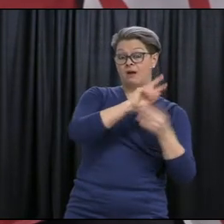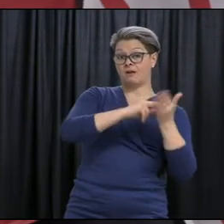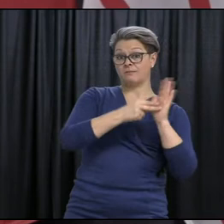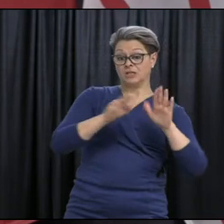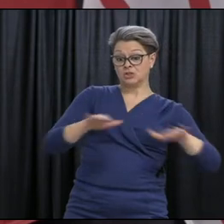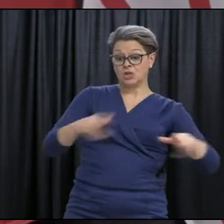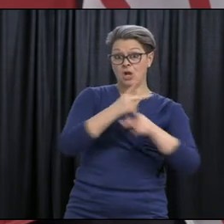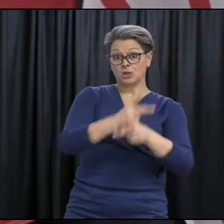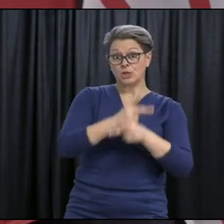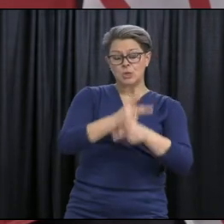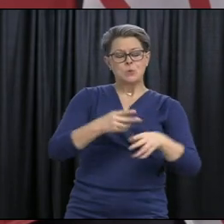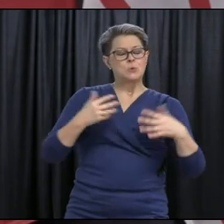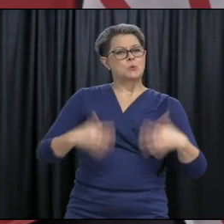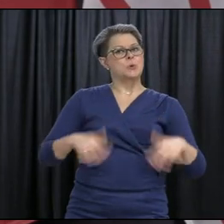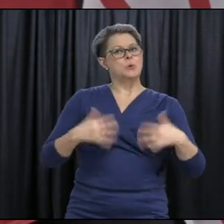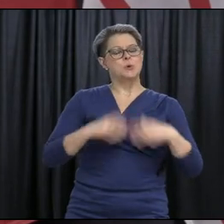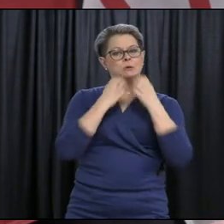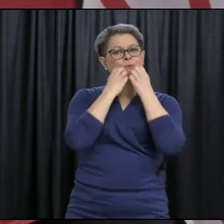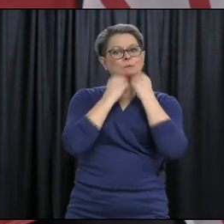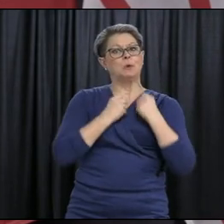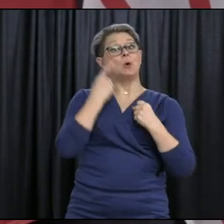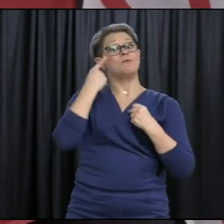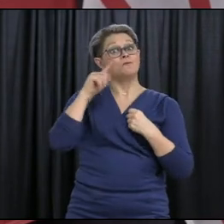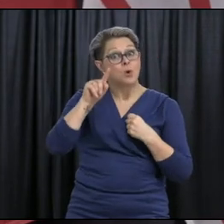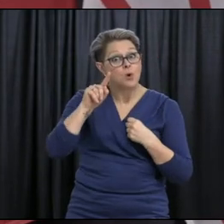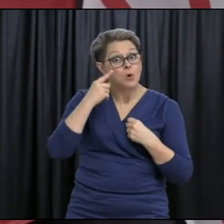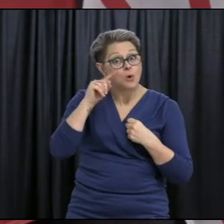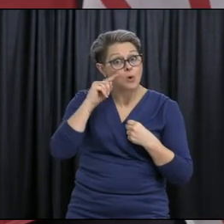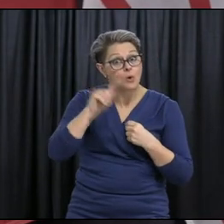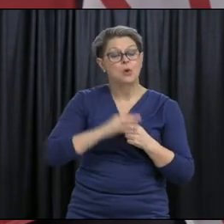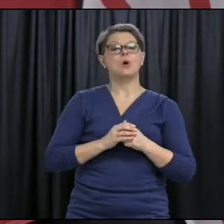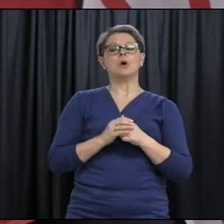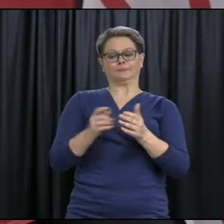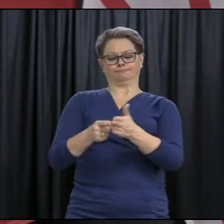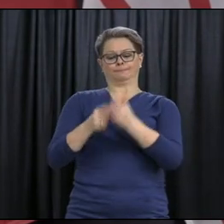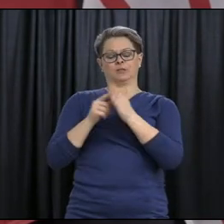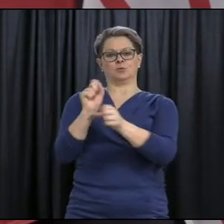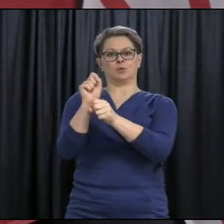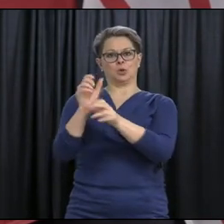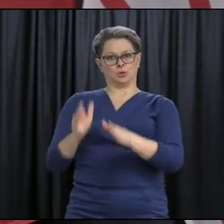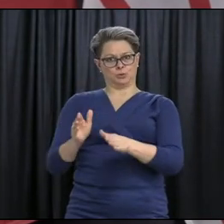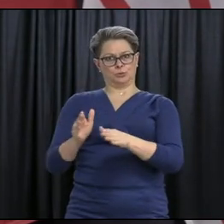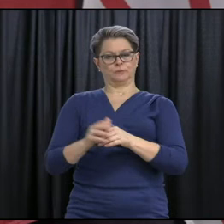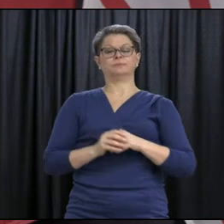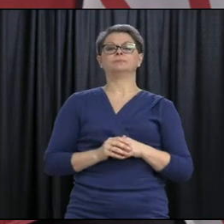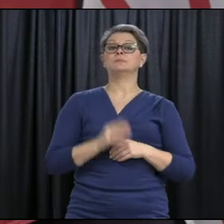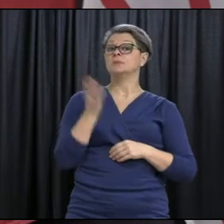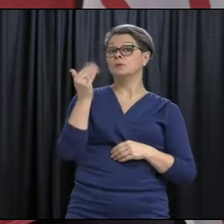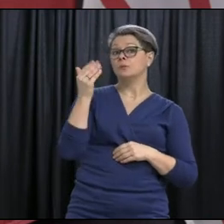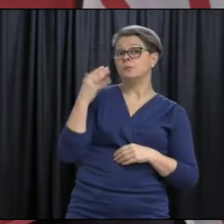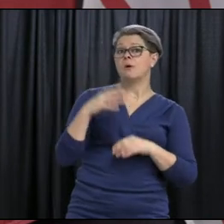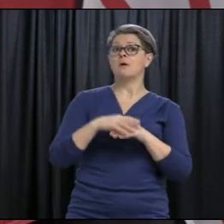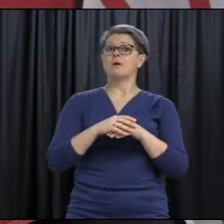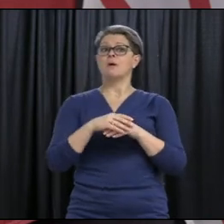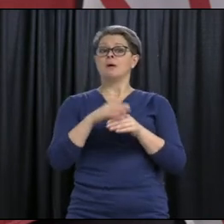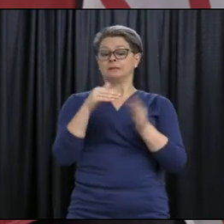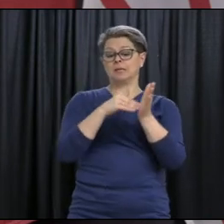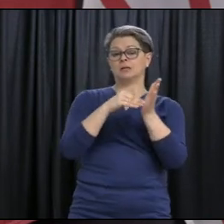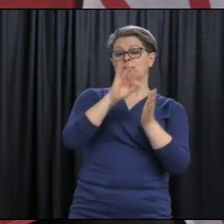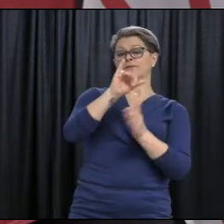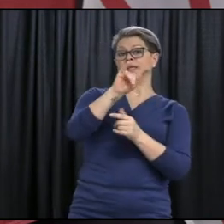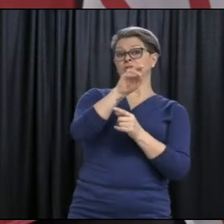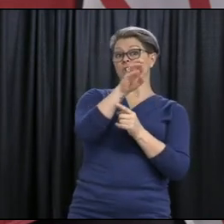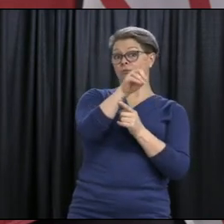crucial importance to our essential workforce. That is why the Chief Medical Officer of Health recommended